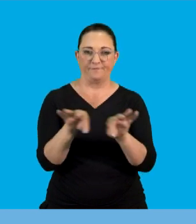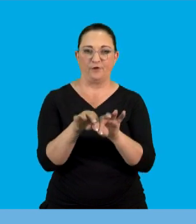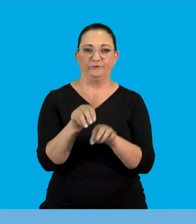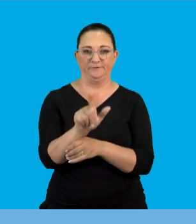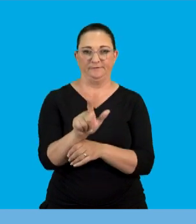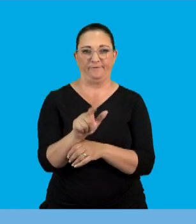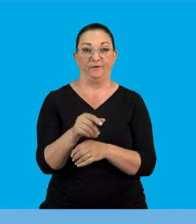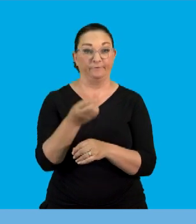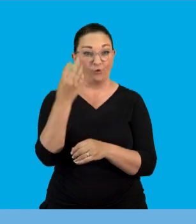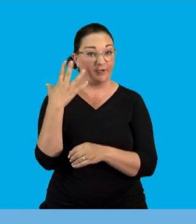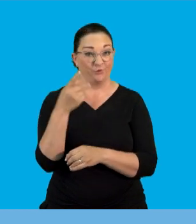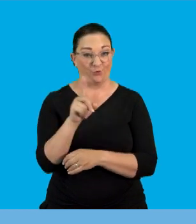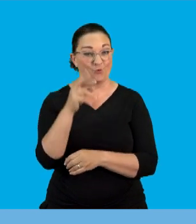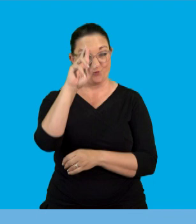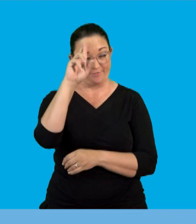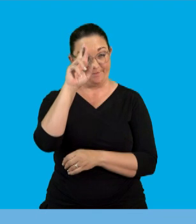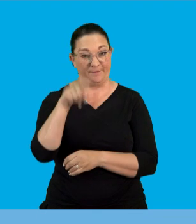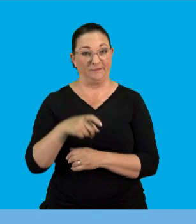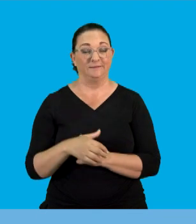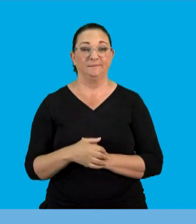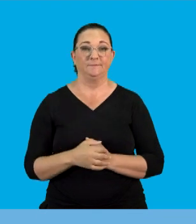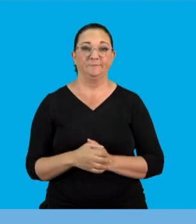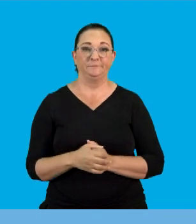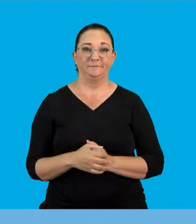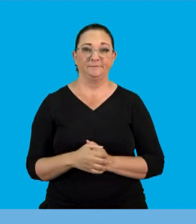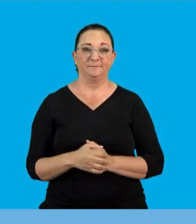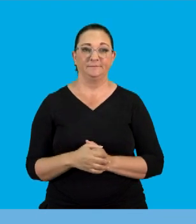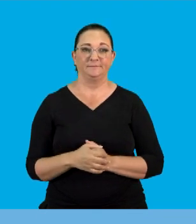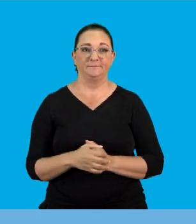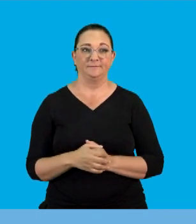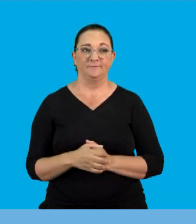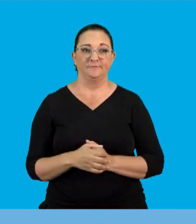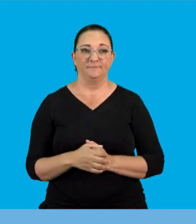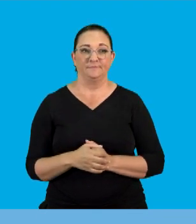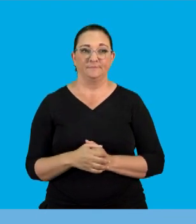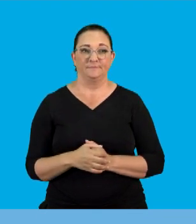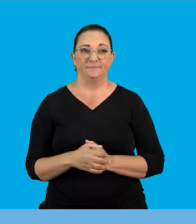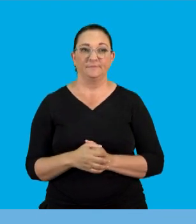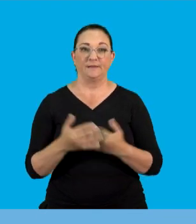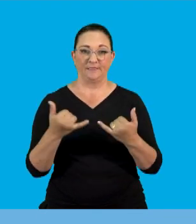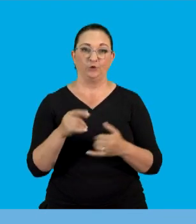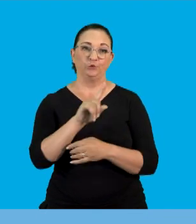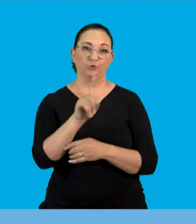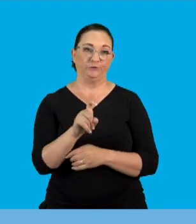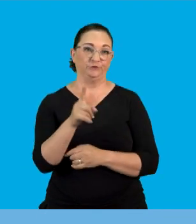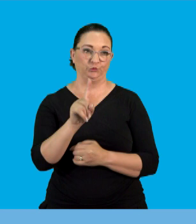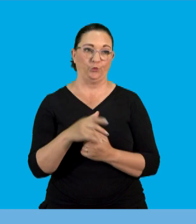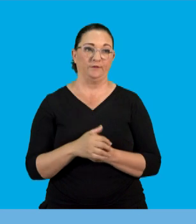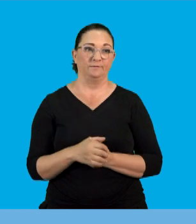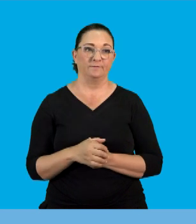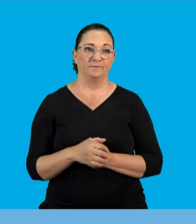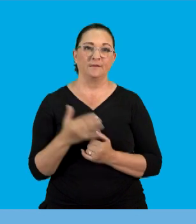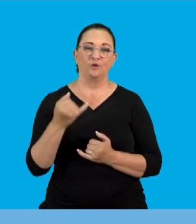So neutral substances have pH values approximately equal to 7. That we must always remember and not